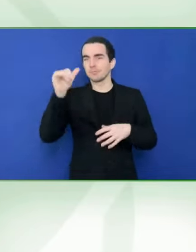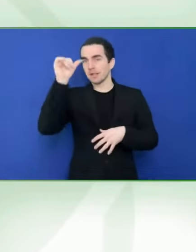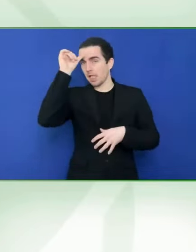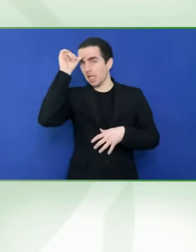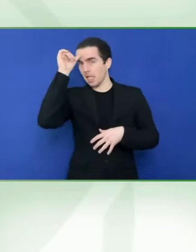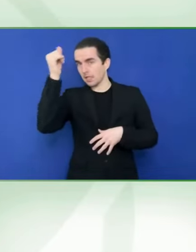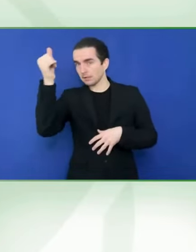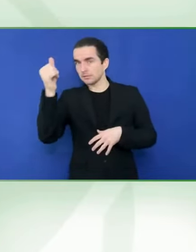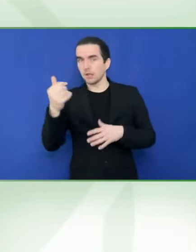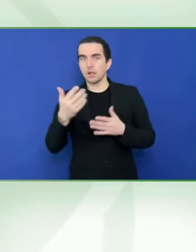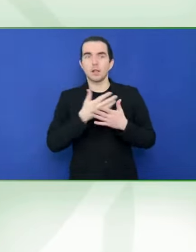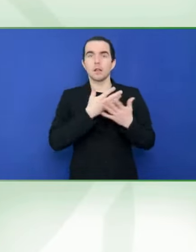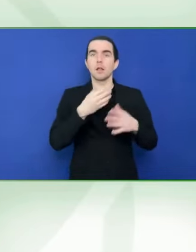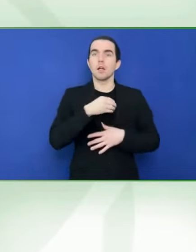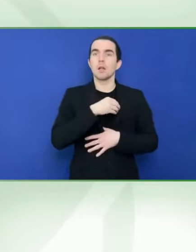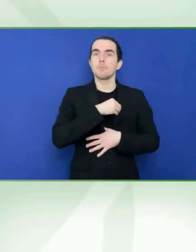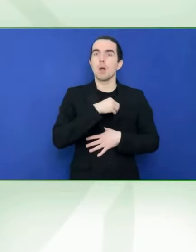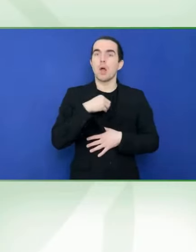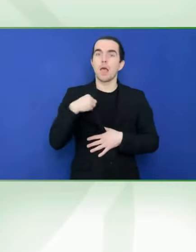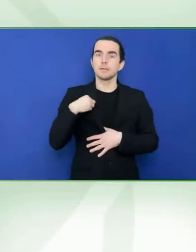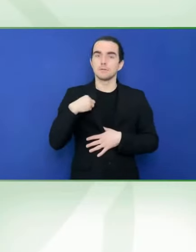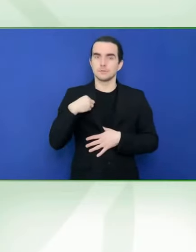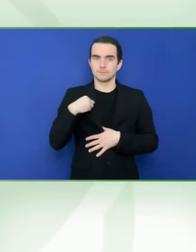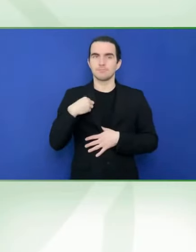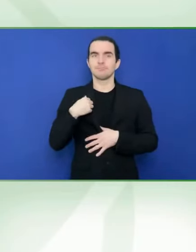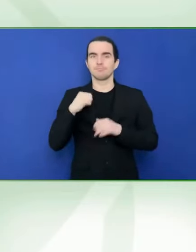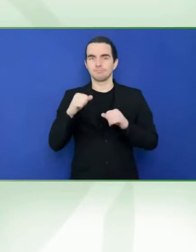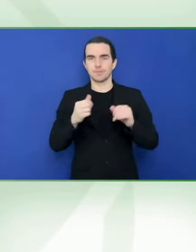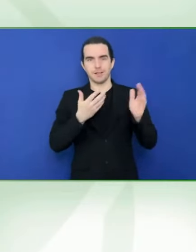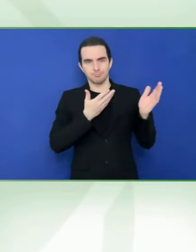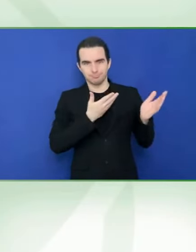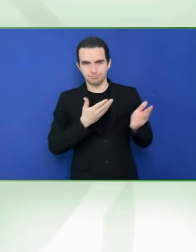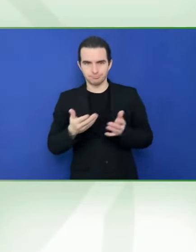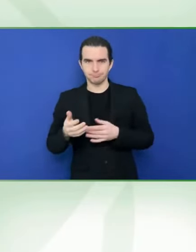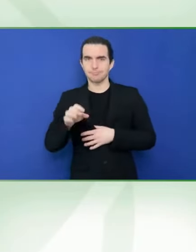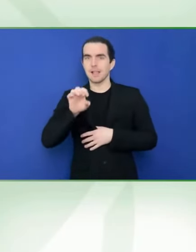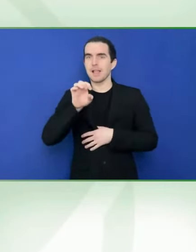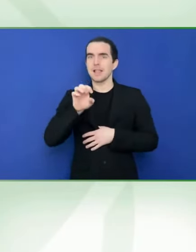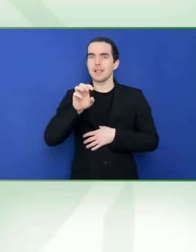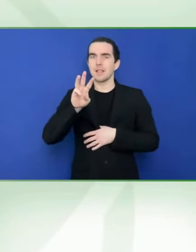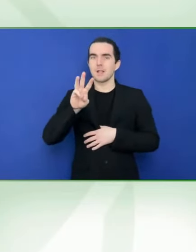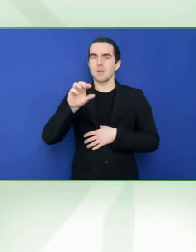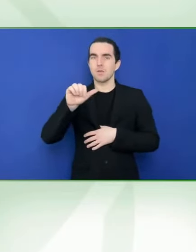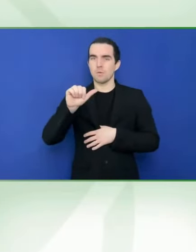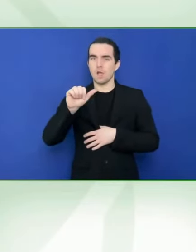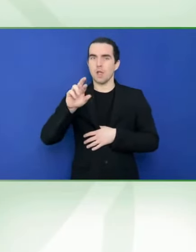program. So I'm sure, Ewa, you'll be talking about end-to-end.